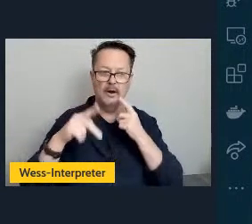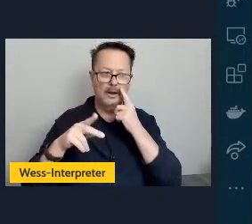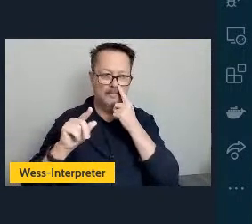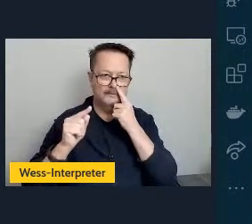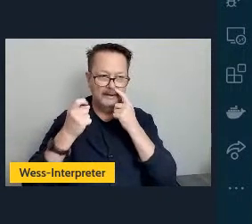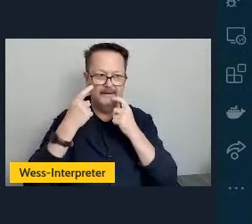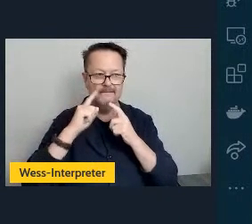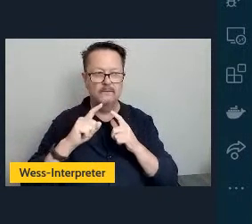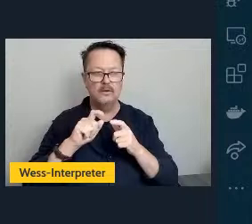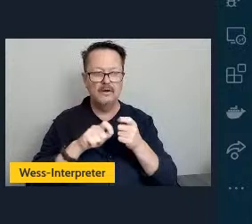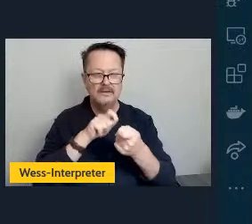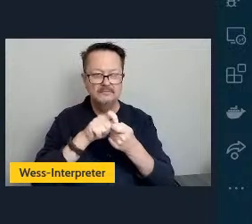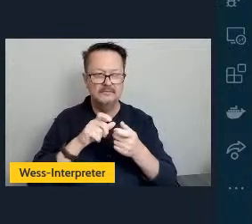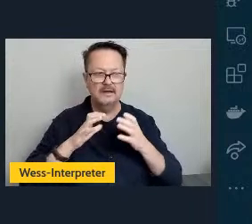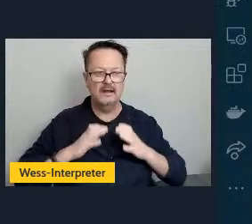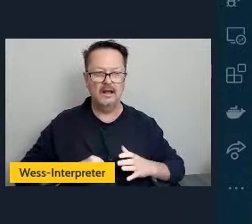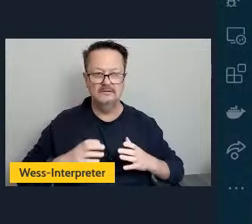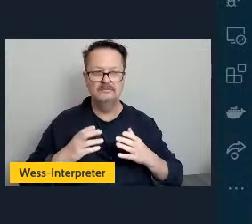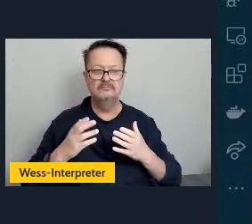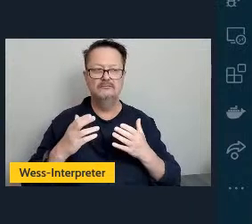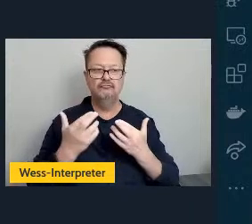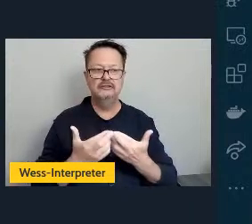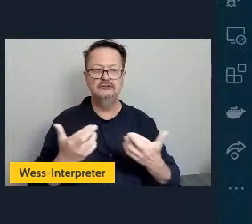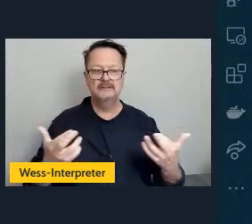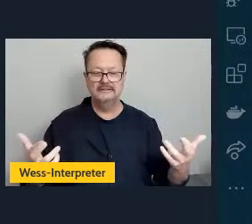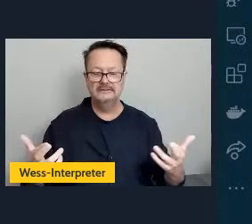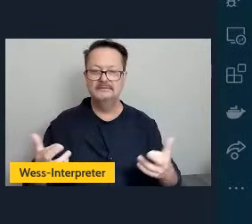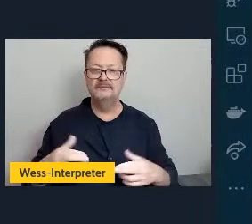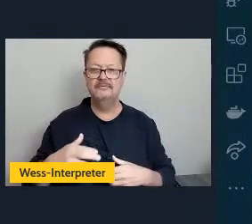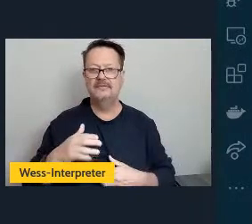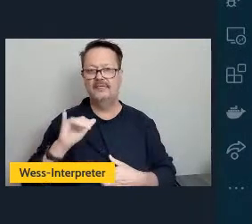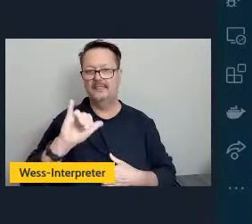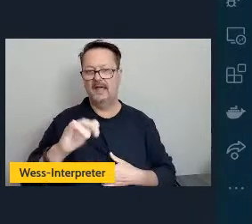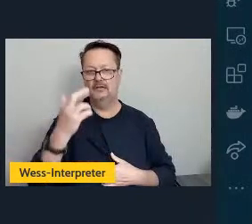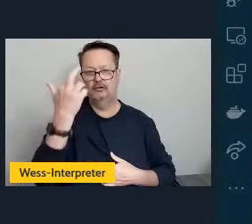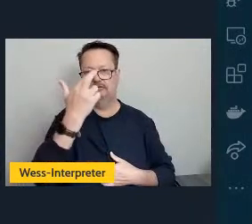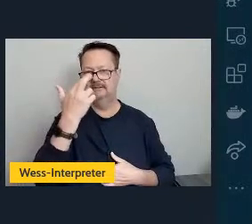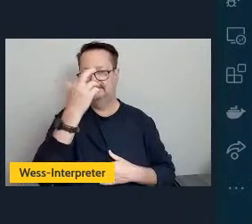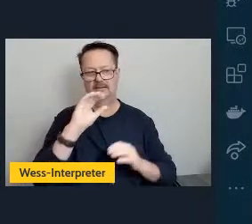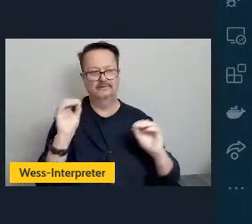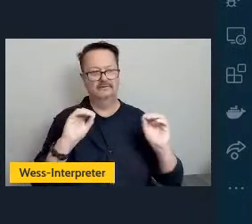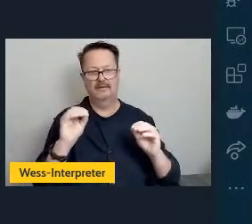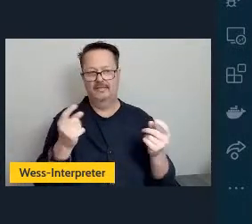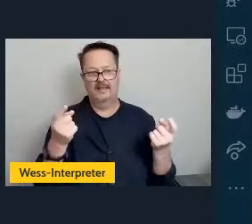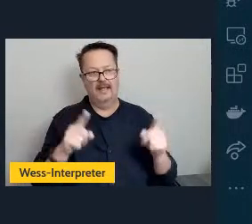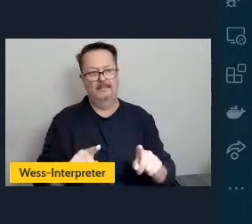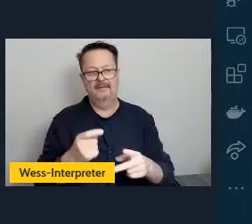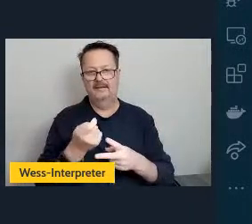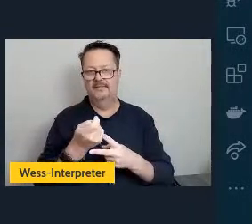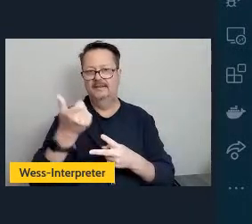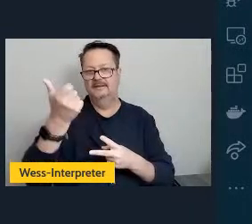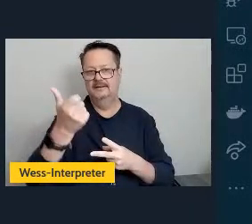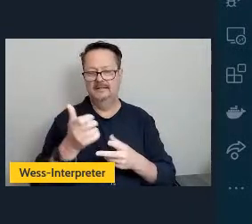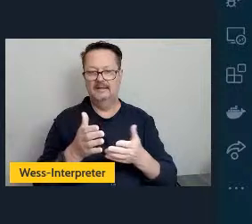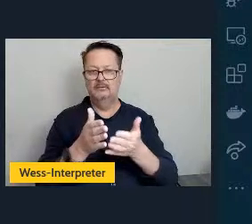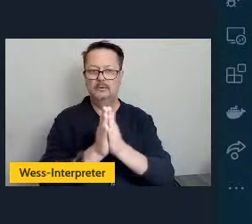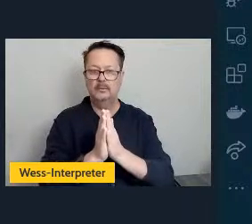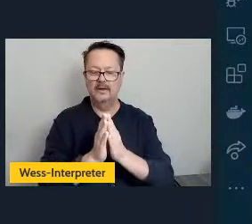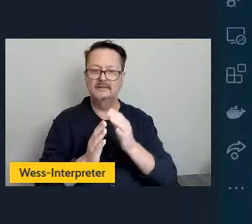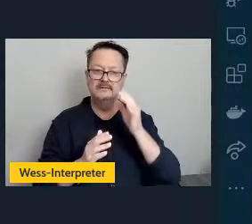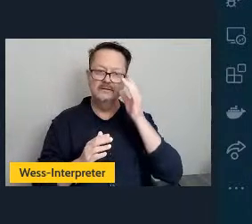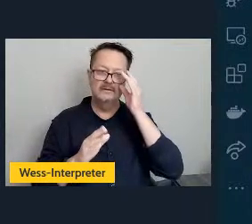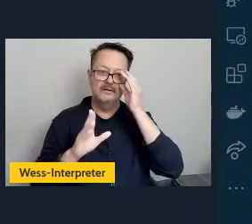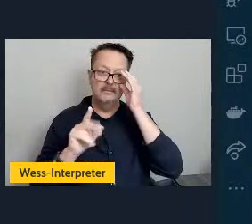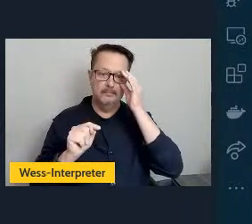resource. So this is why there's nothing happening in the delete request. But